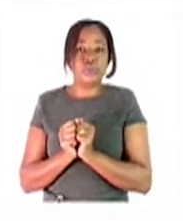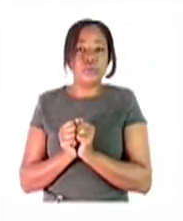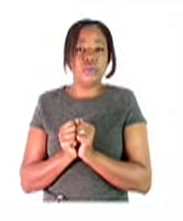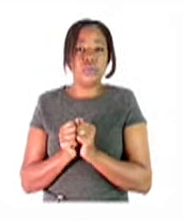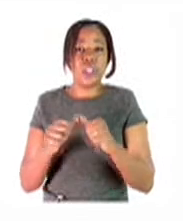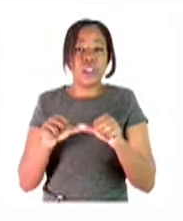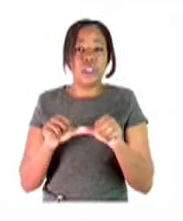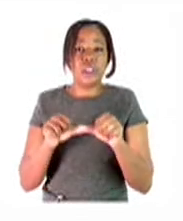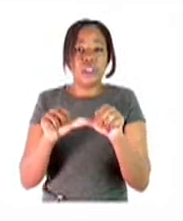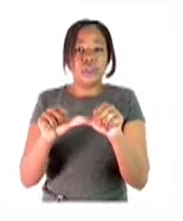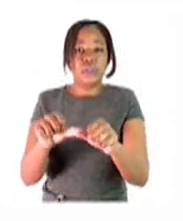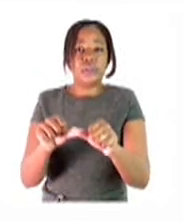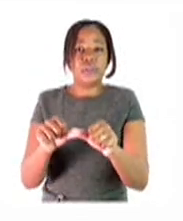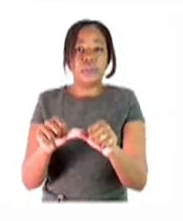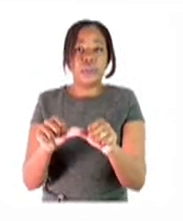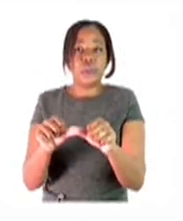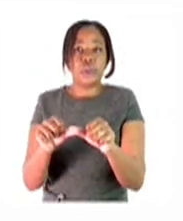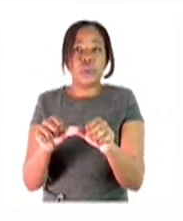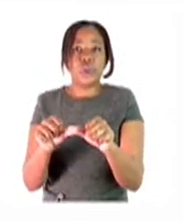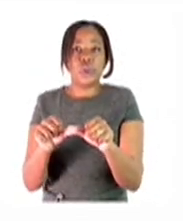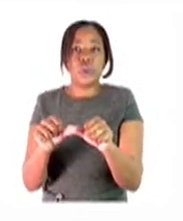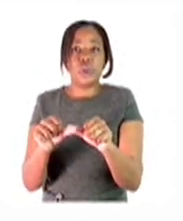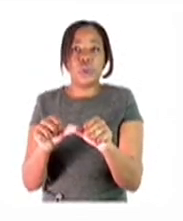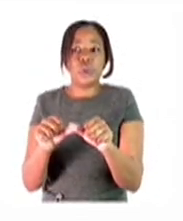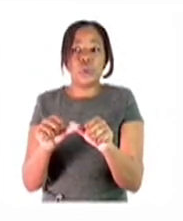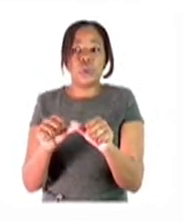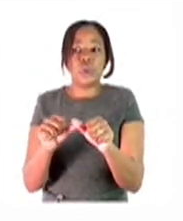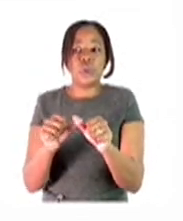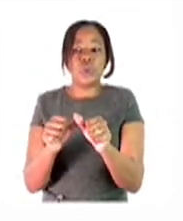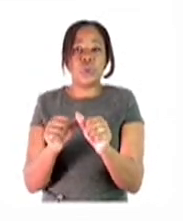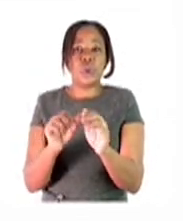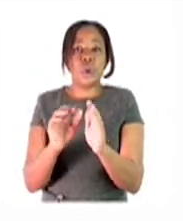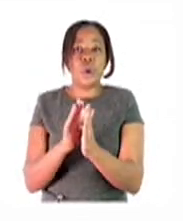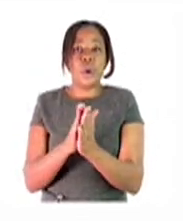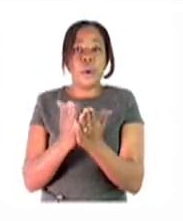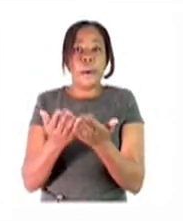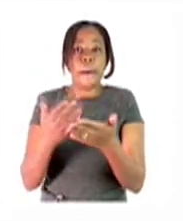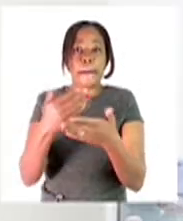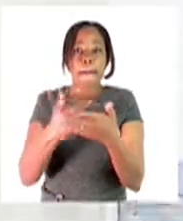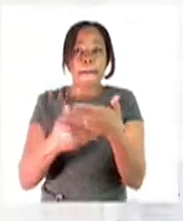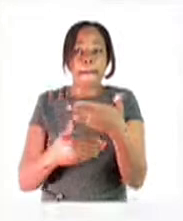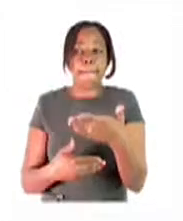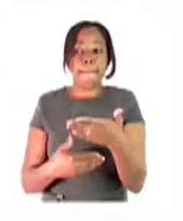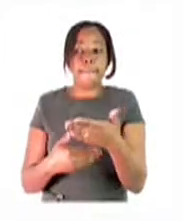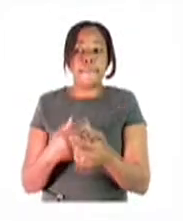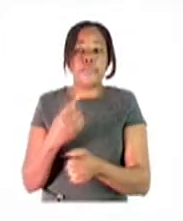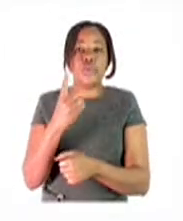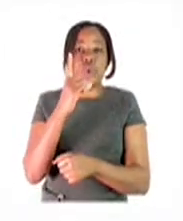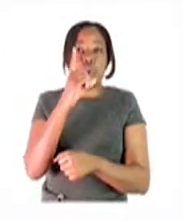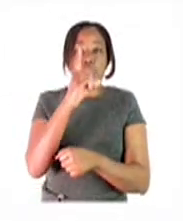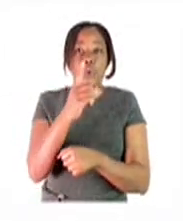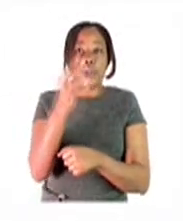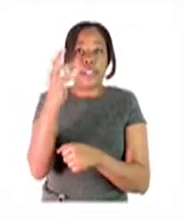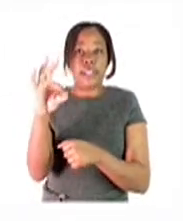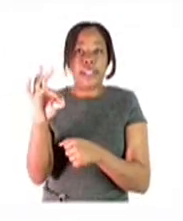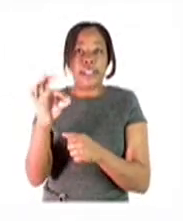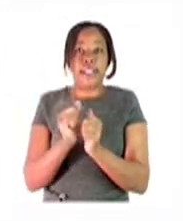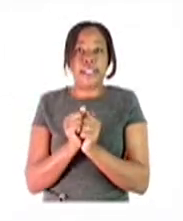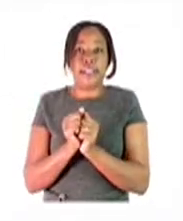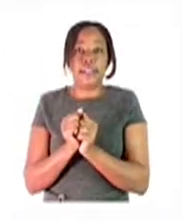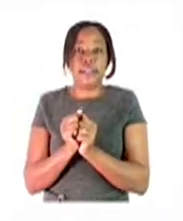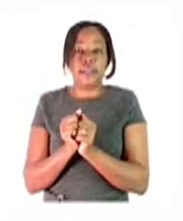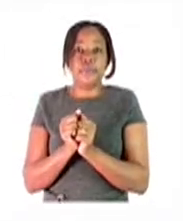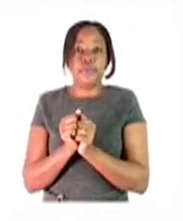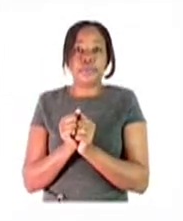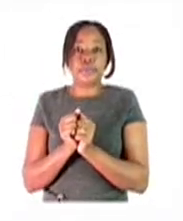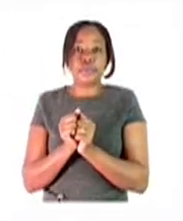to page 3. We have a very fun activity there with nice pictures there. Okay, we are going